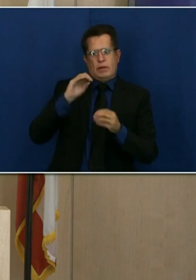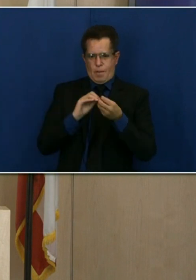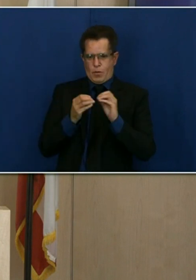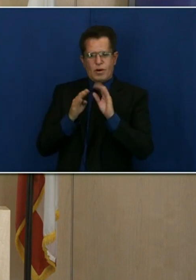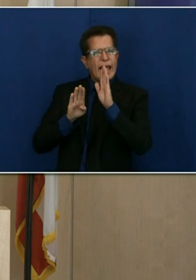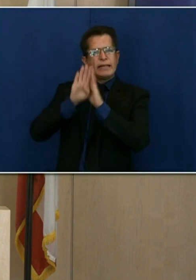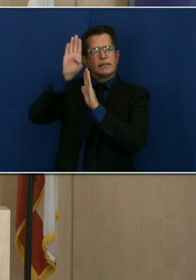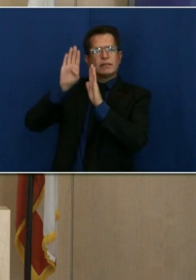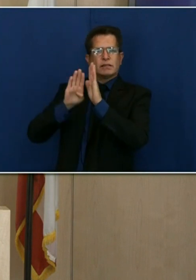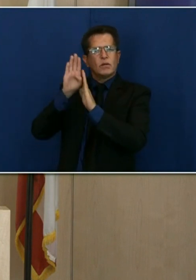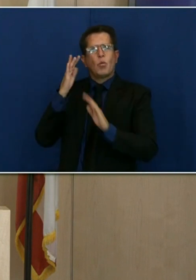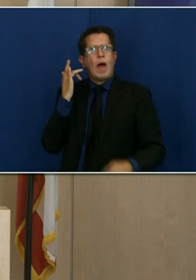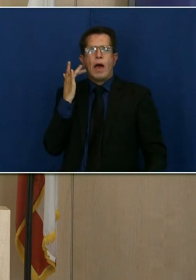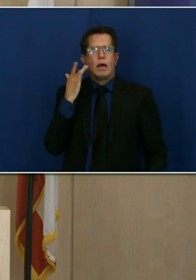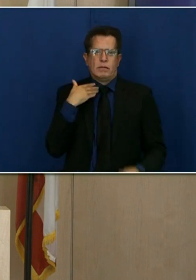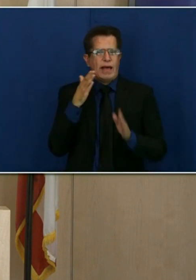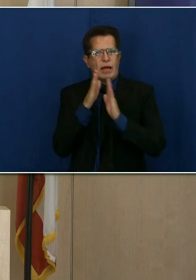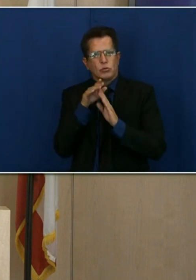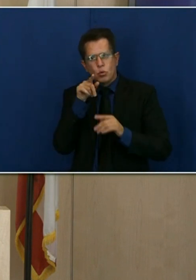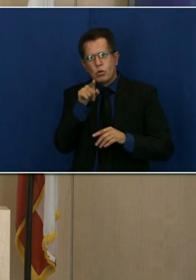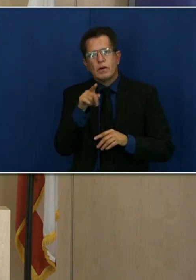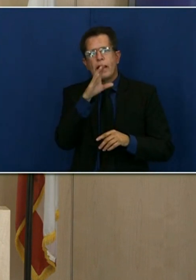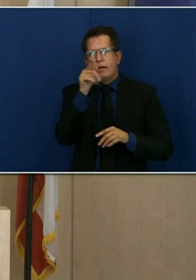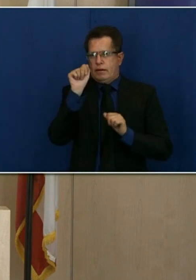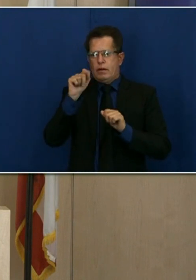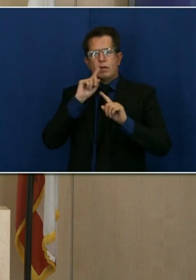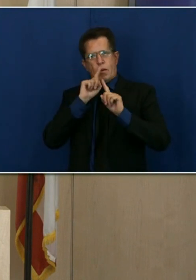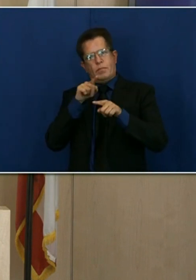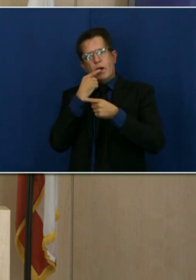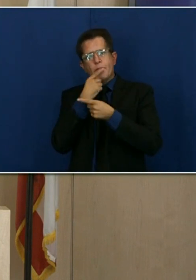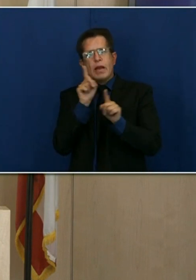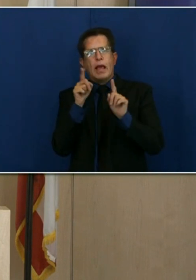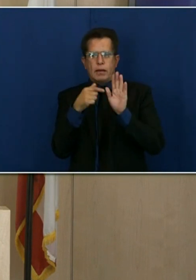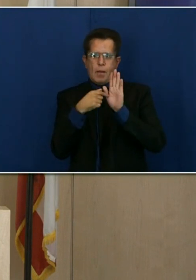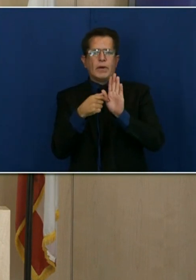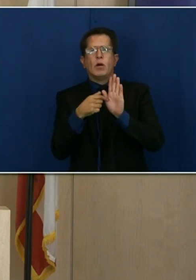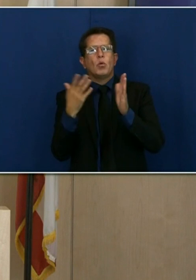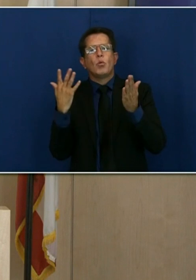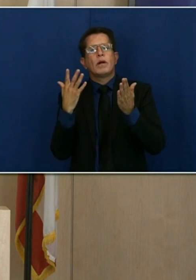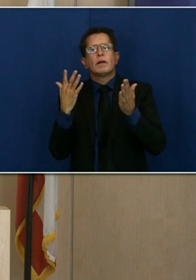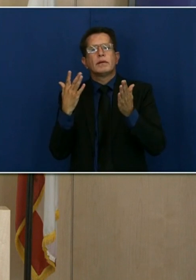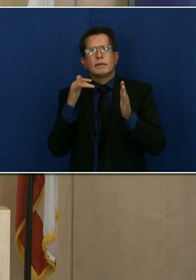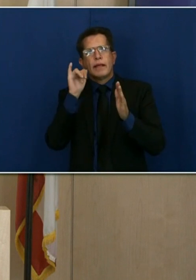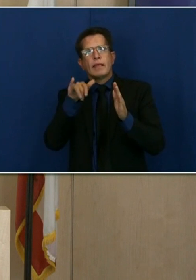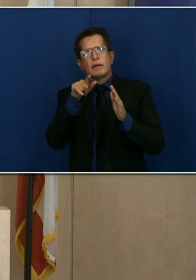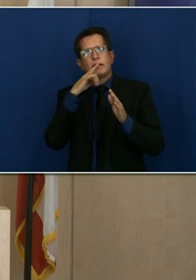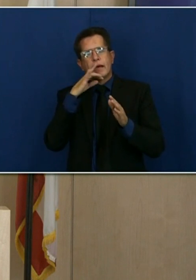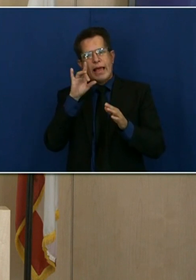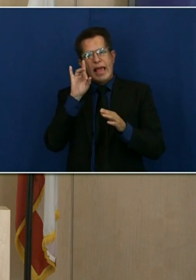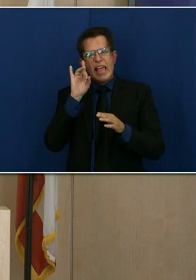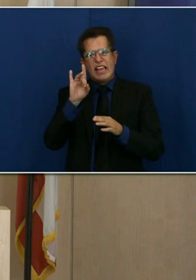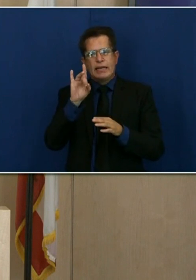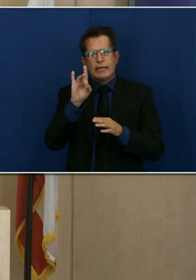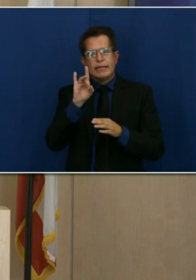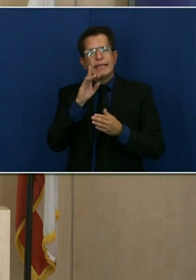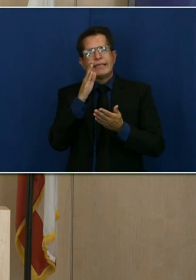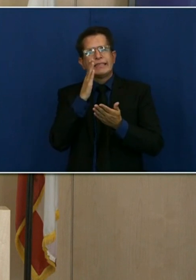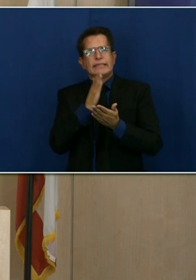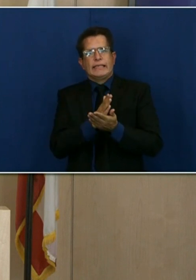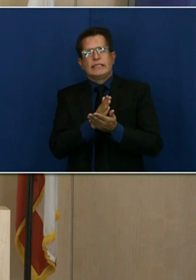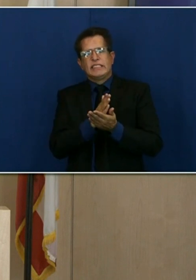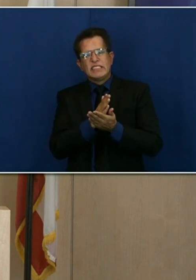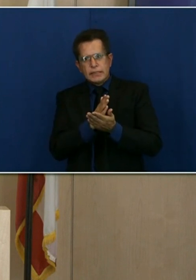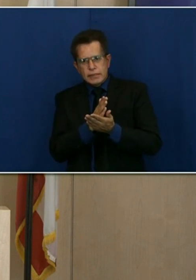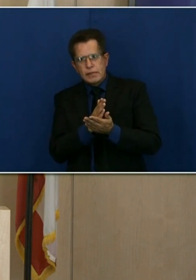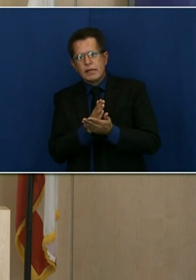And to that end, I'm wondering if you guys could give me an update on the status of those 8 cease and desist orders that were